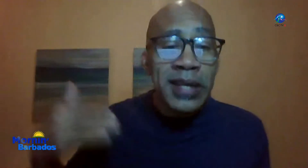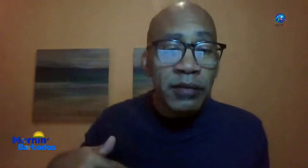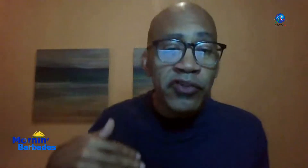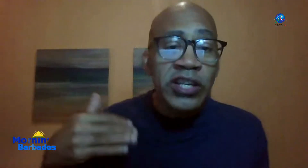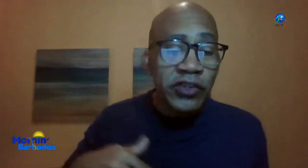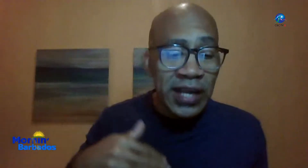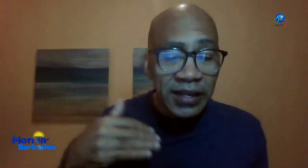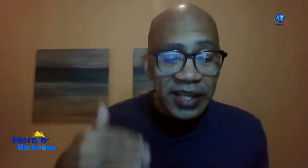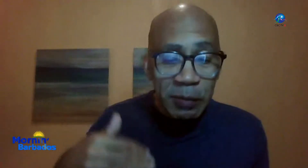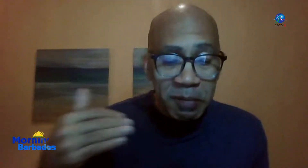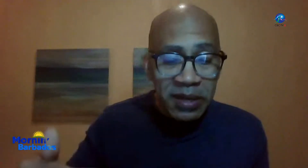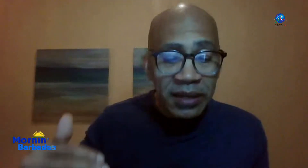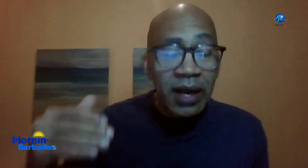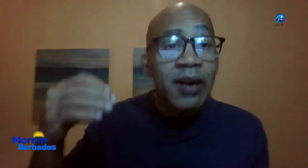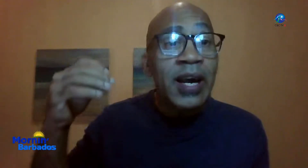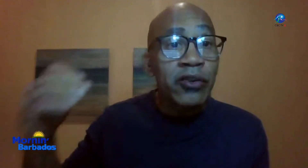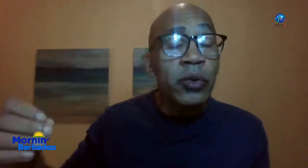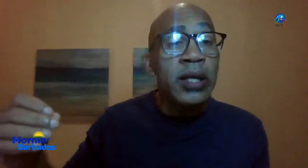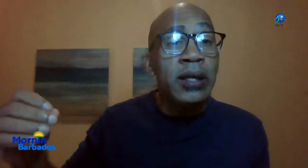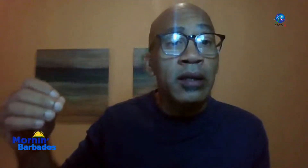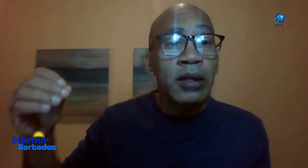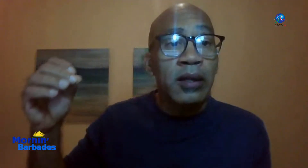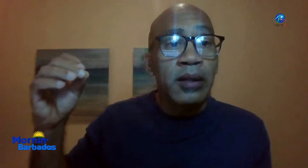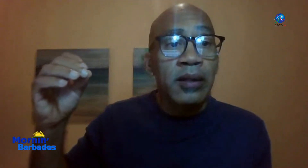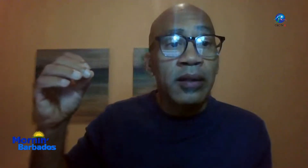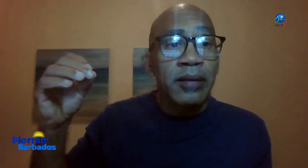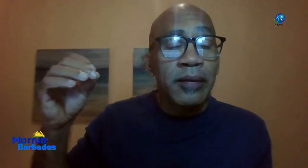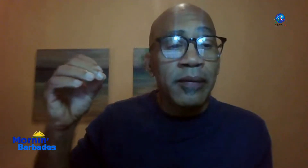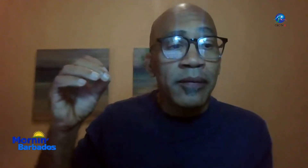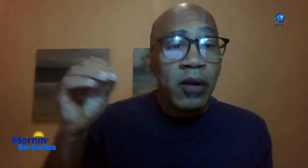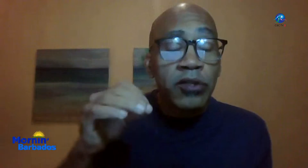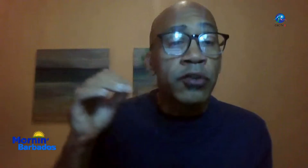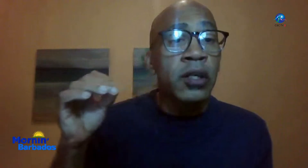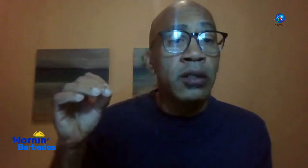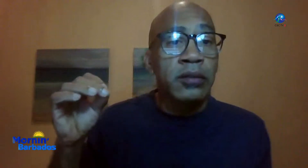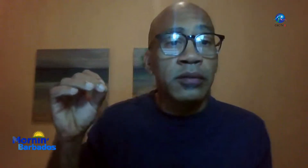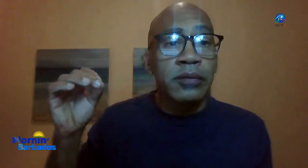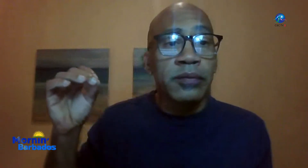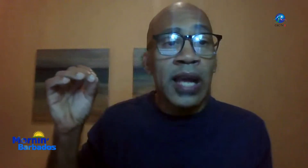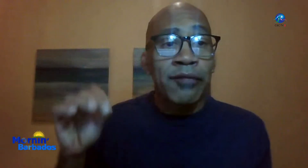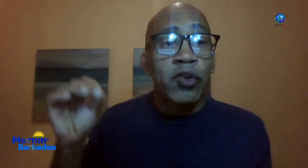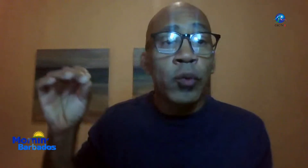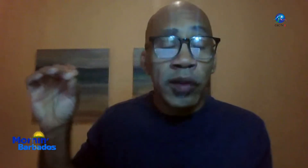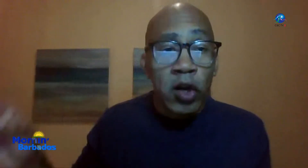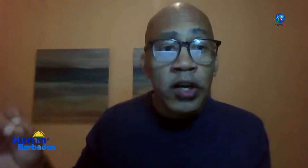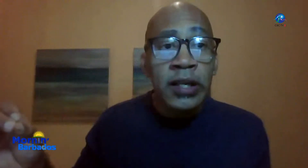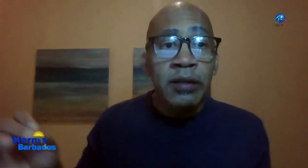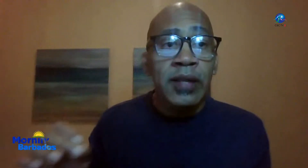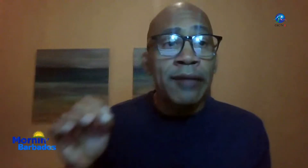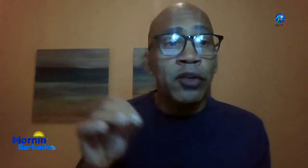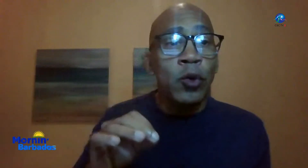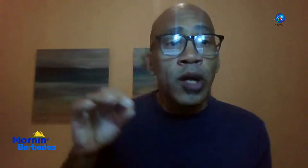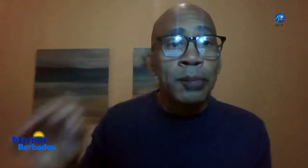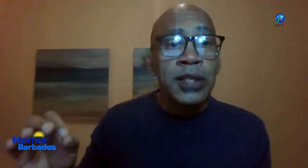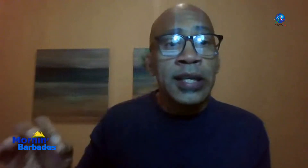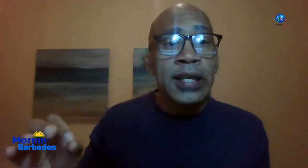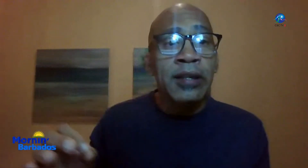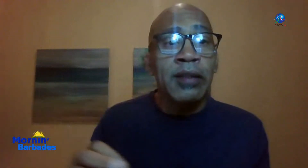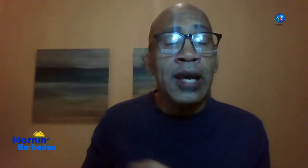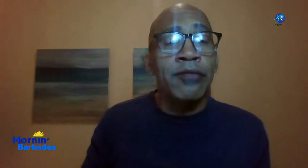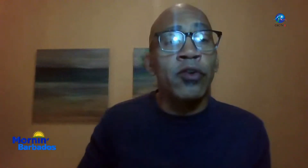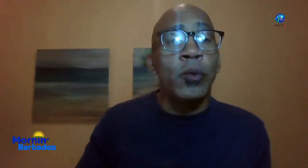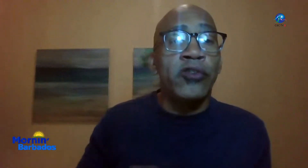way, because many of the changes that need to be made are actually cultural. They have to do with learning, they have to